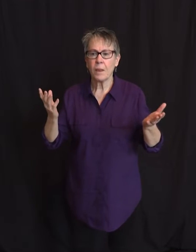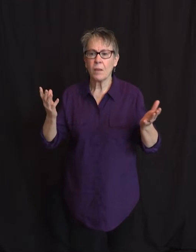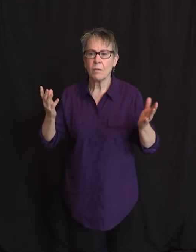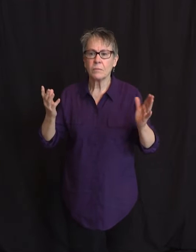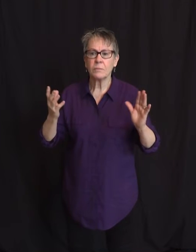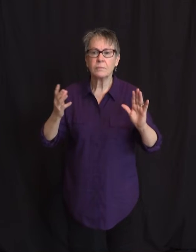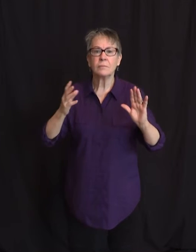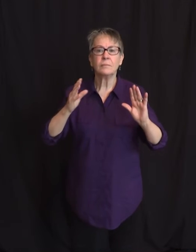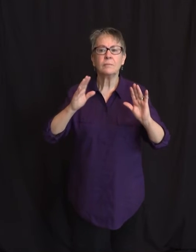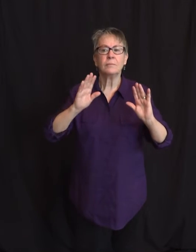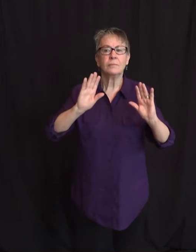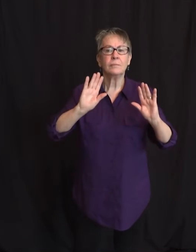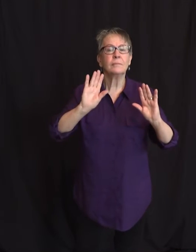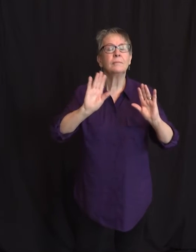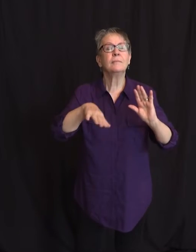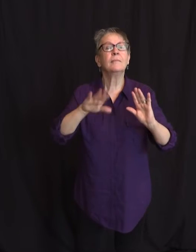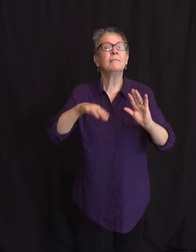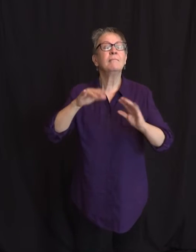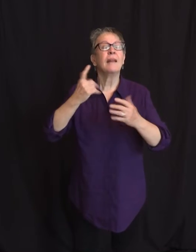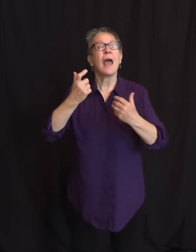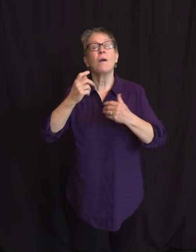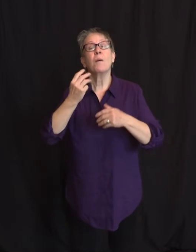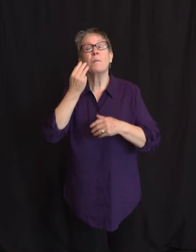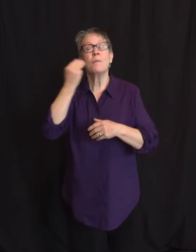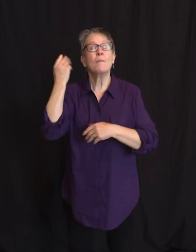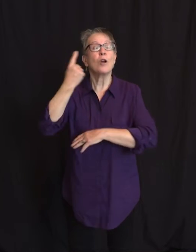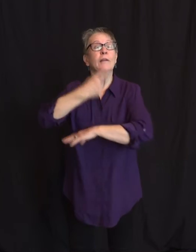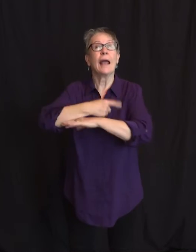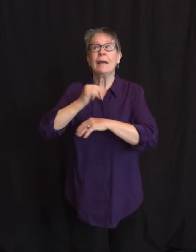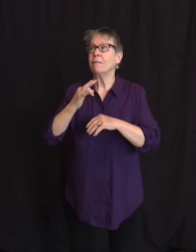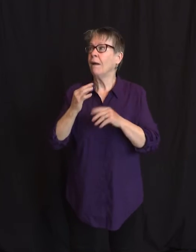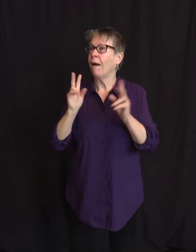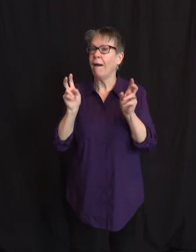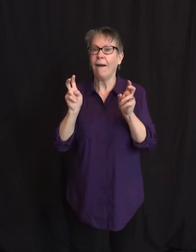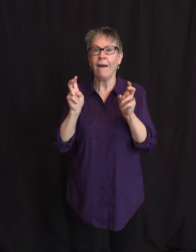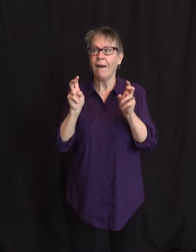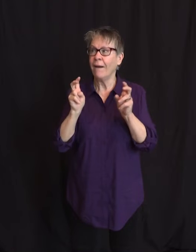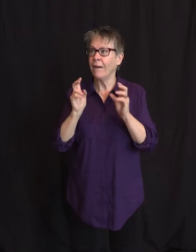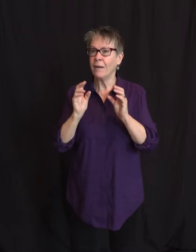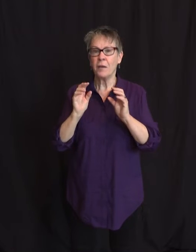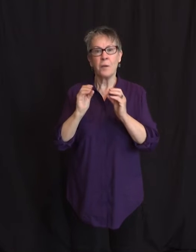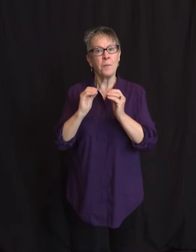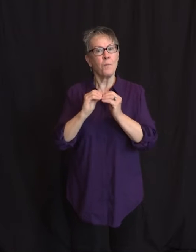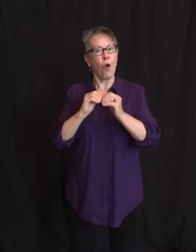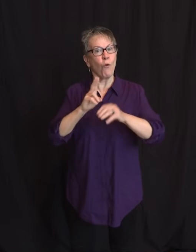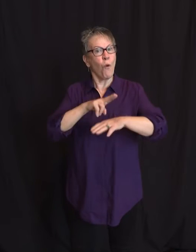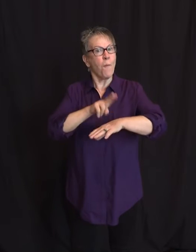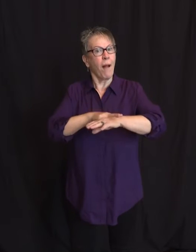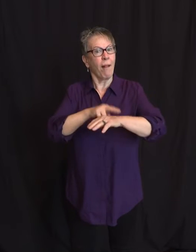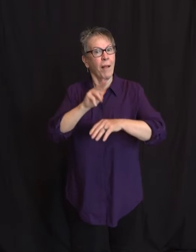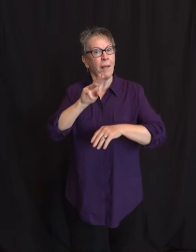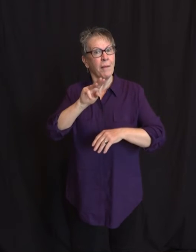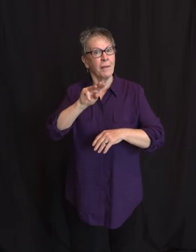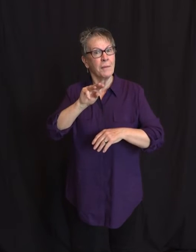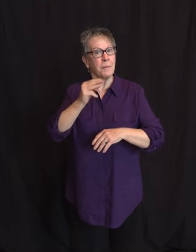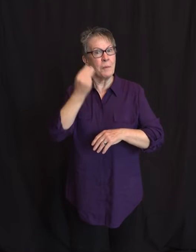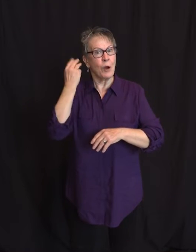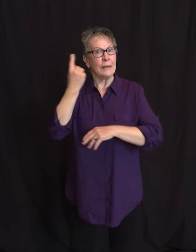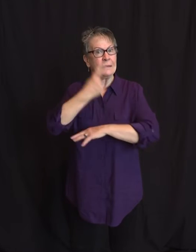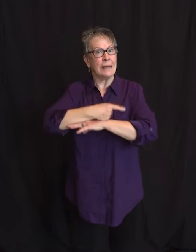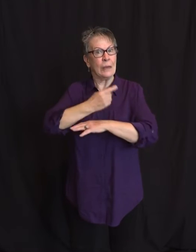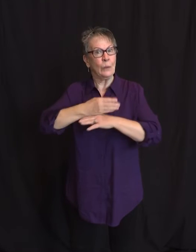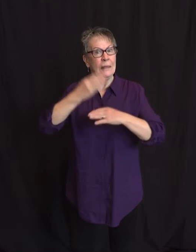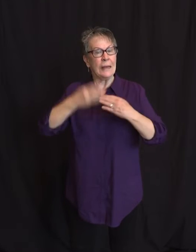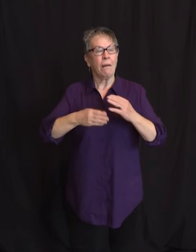and I want us to be open for business. The good news is folks who travel to